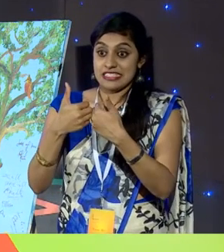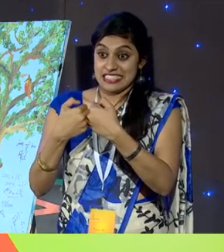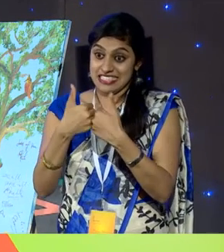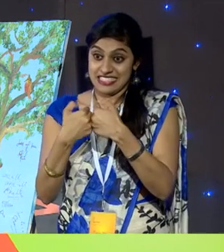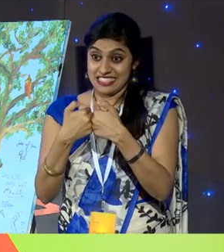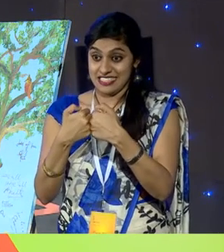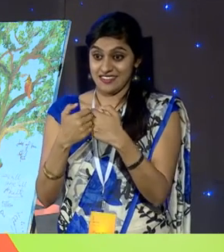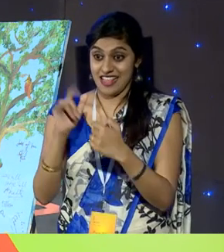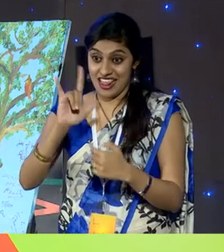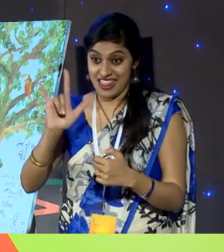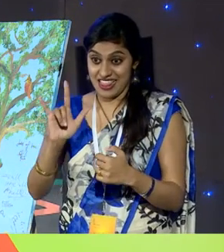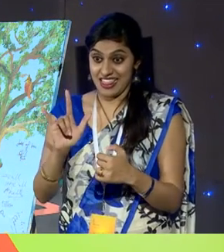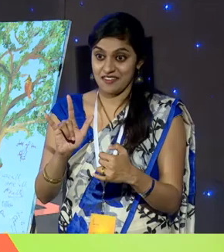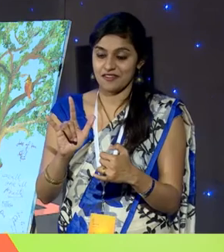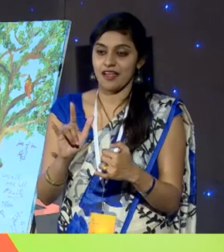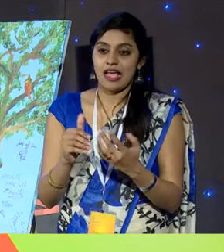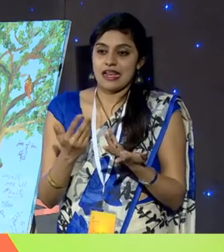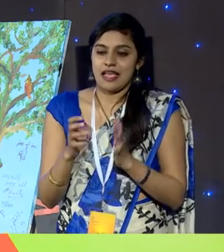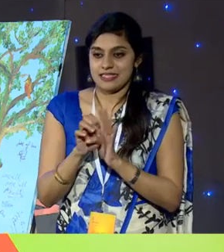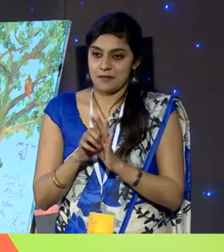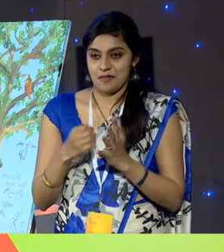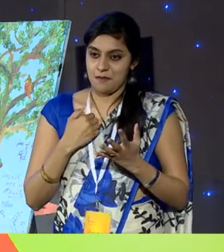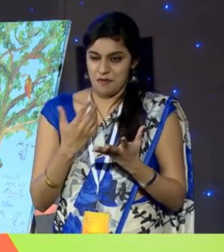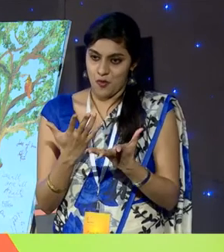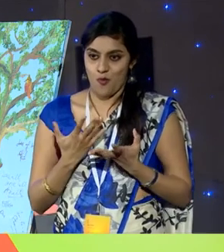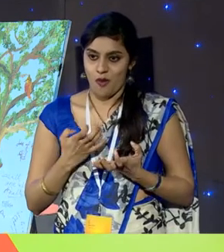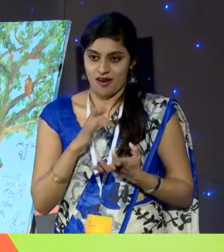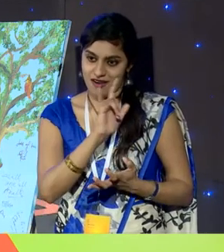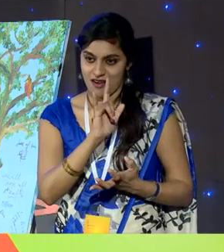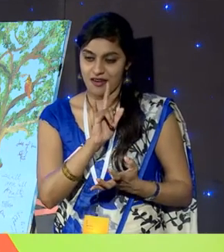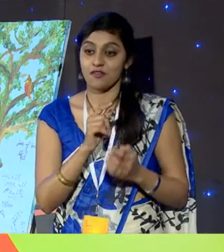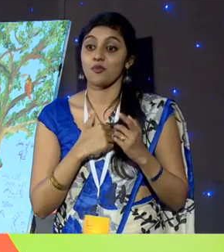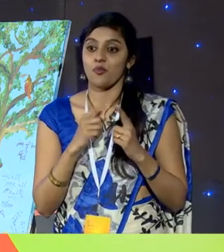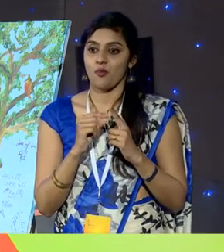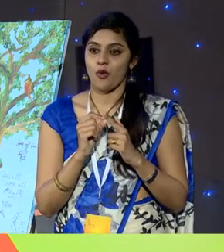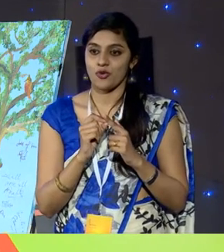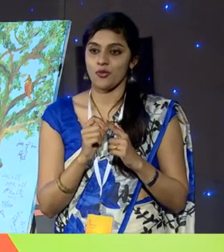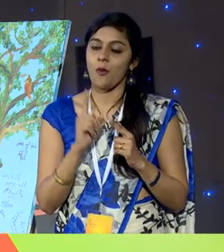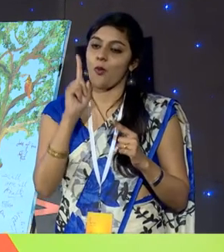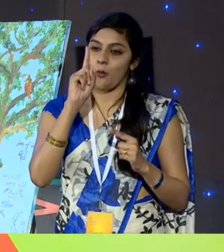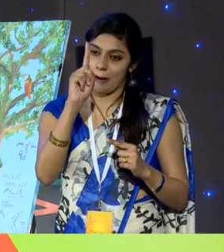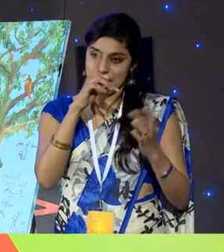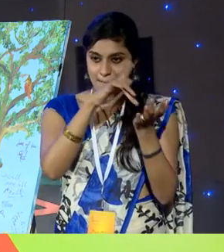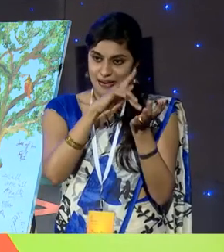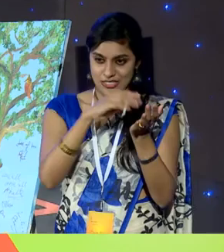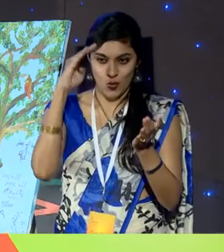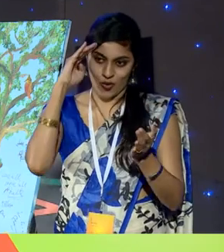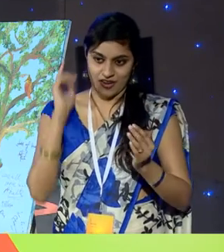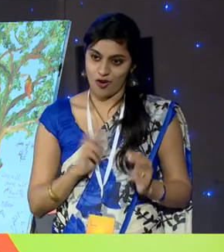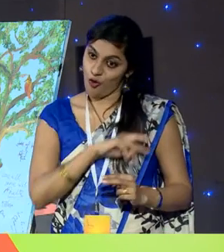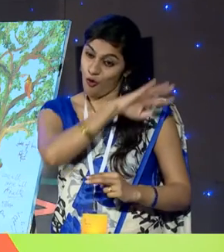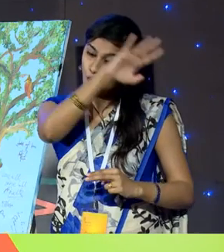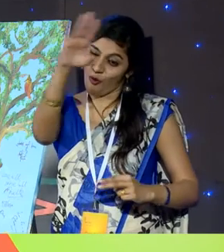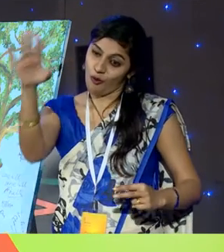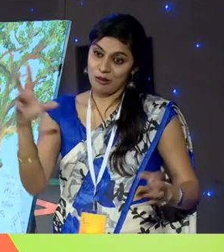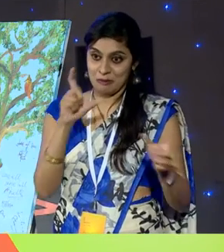and choose, you know, a table at random, sit next to the person, and you see there is an exchange of idea happening. You